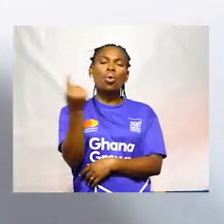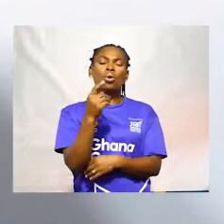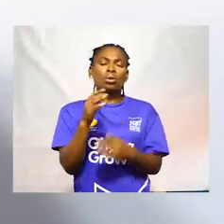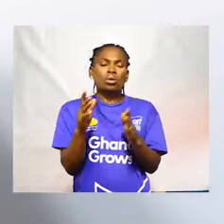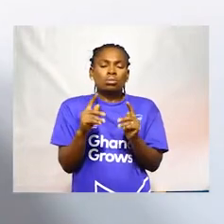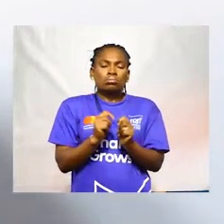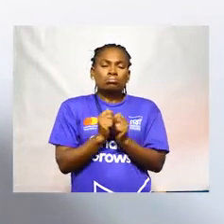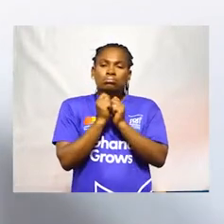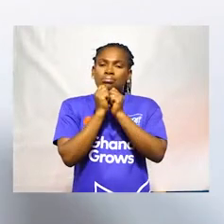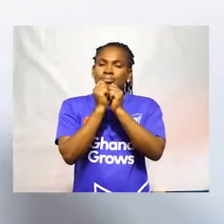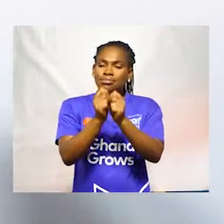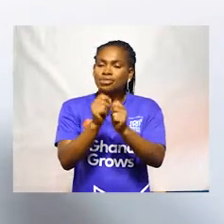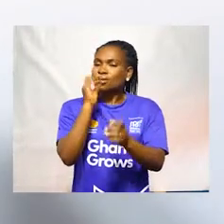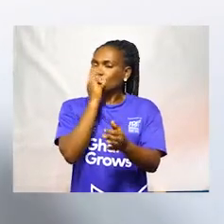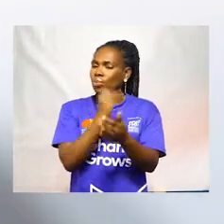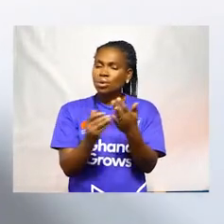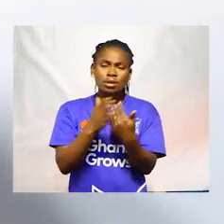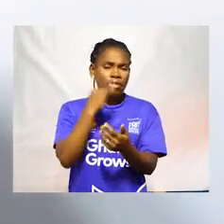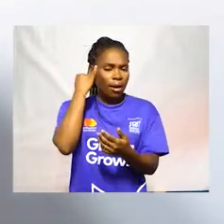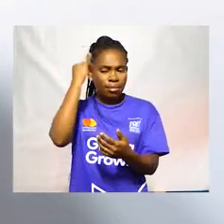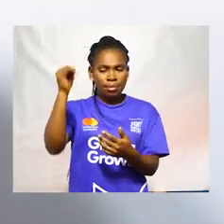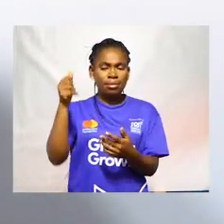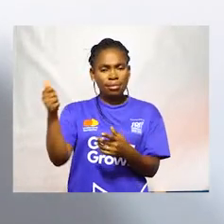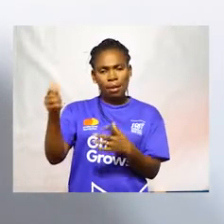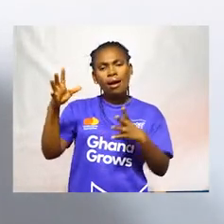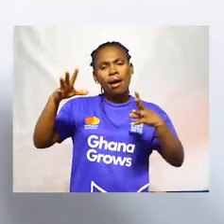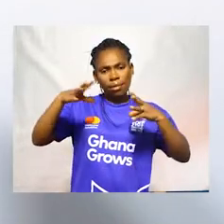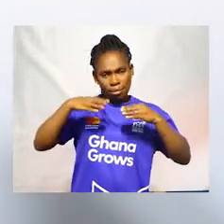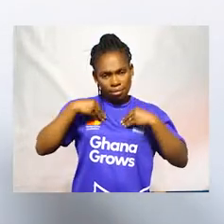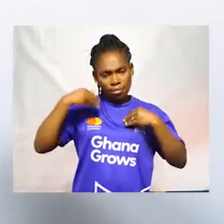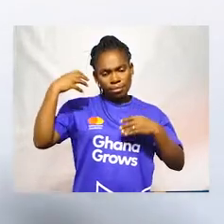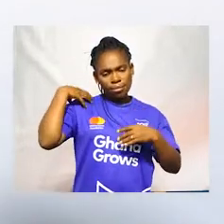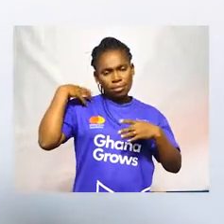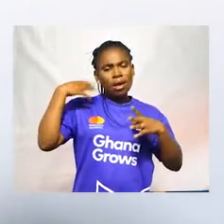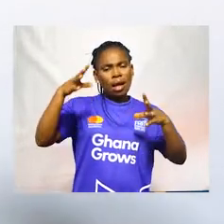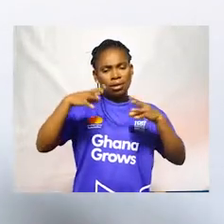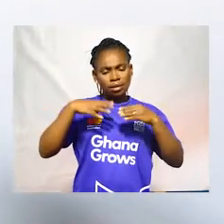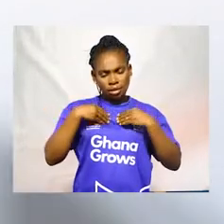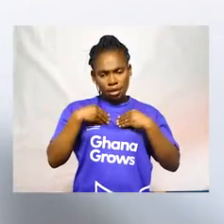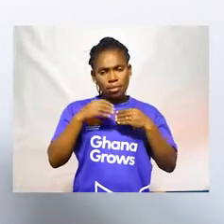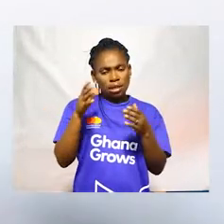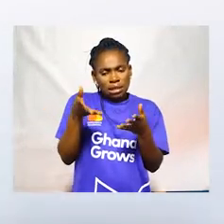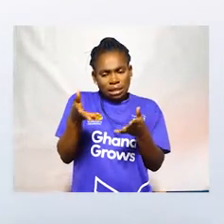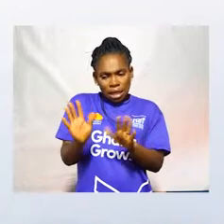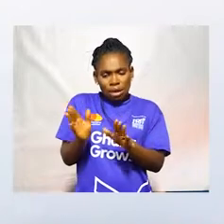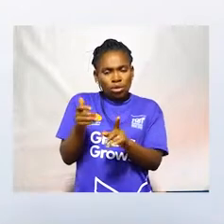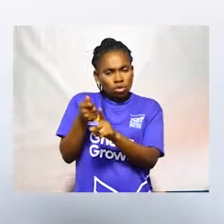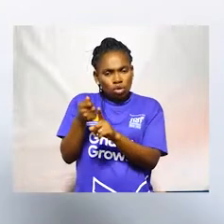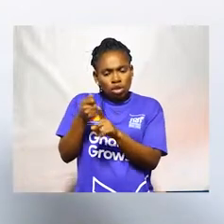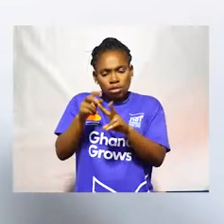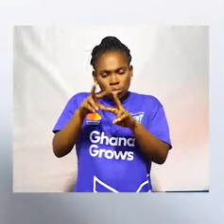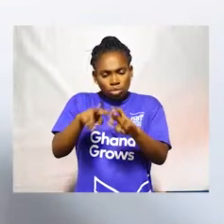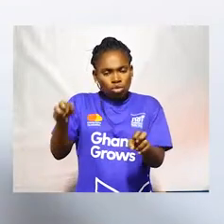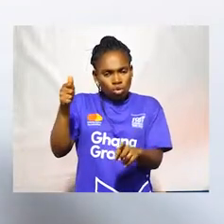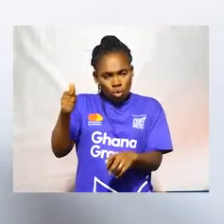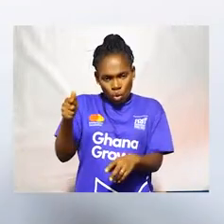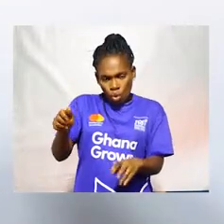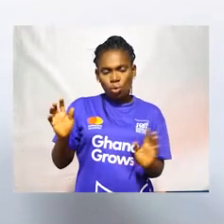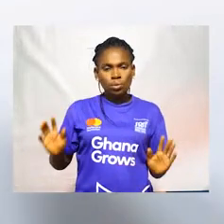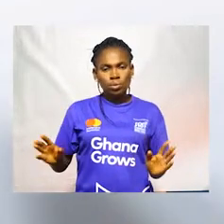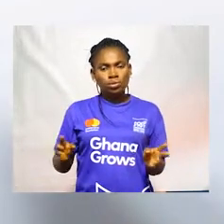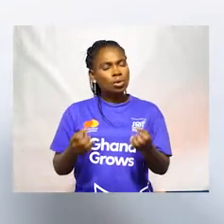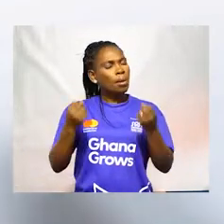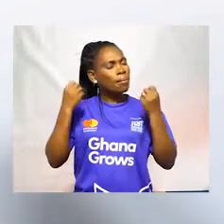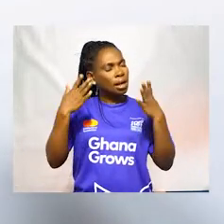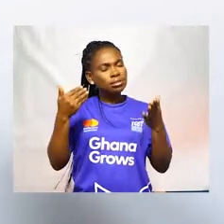you when you came up with ideas and give you the room to also explore what you have. So we did a lot